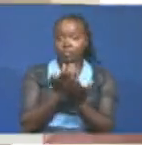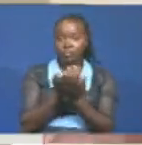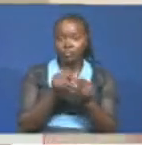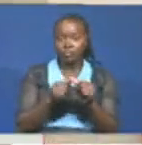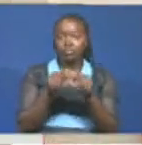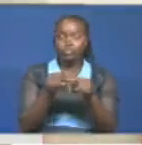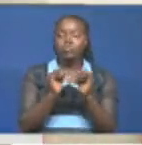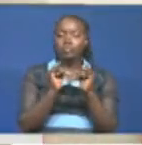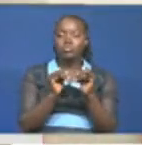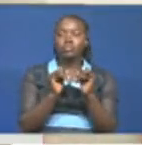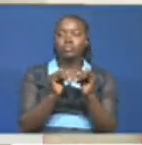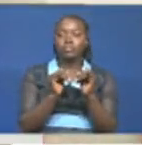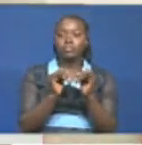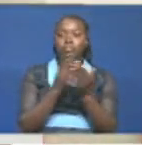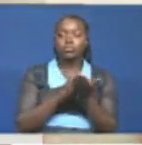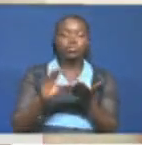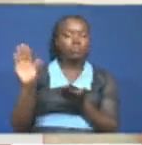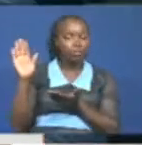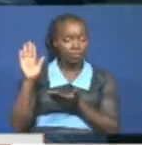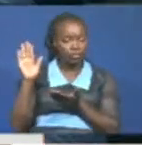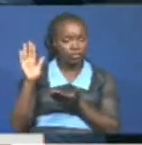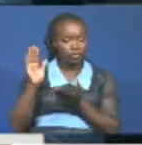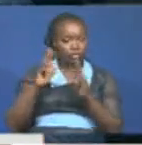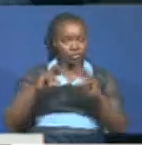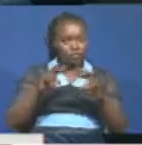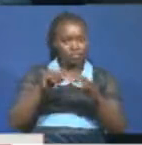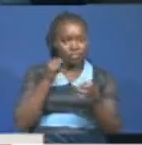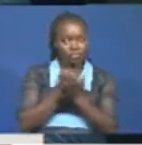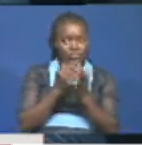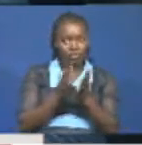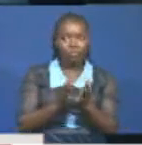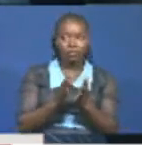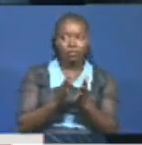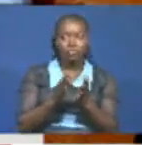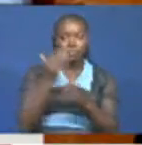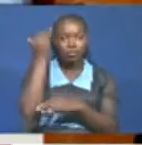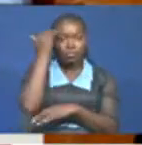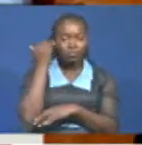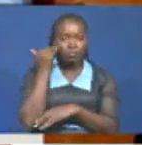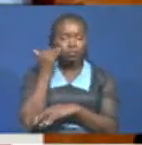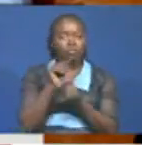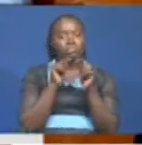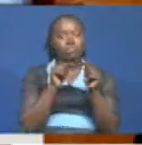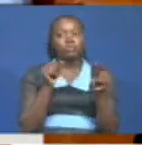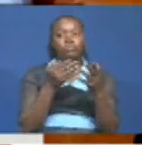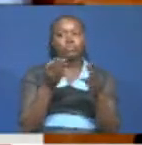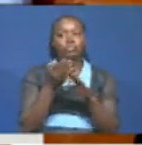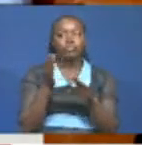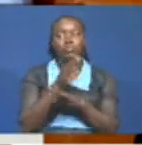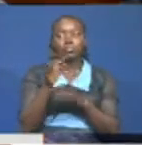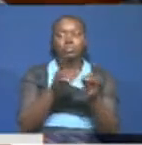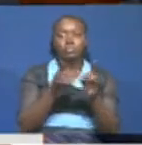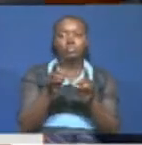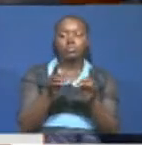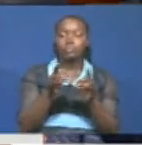trial. The affidavits of the investigating officer adduced in court put the blame on the former director of